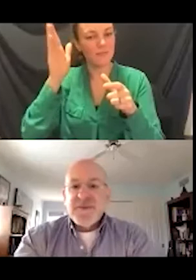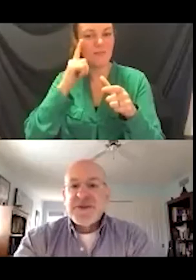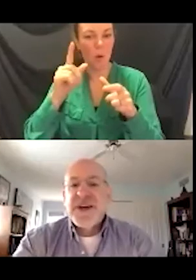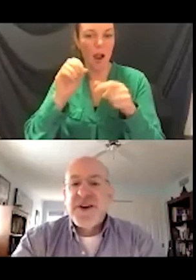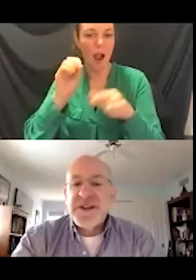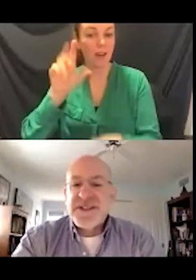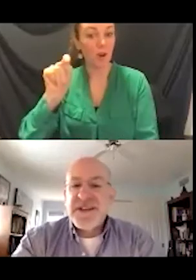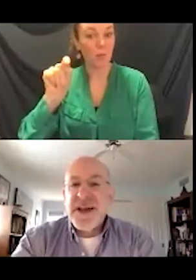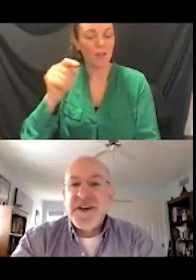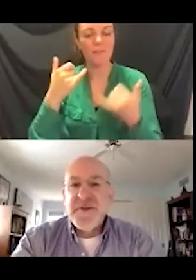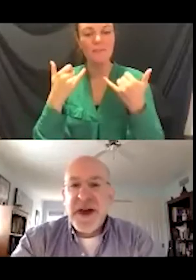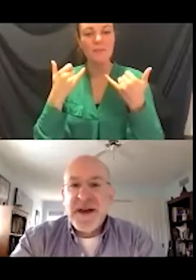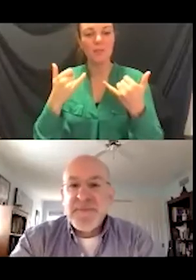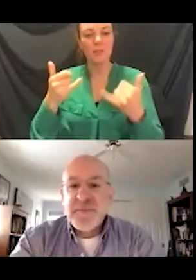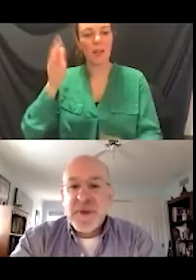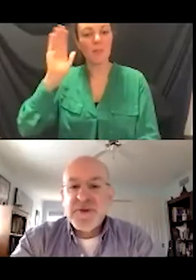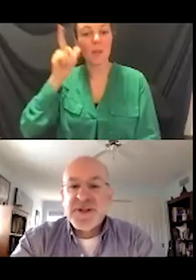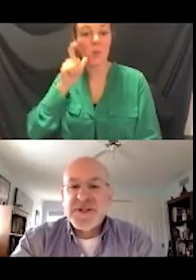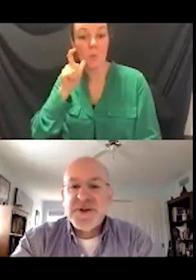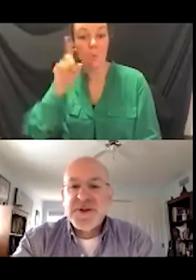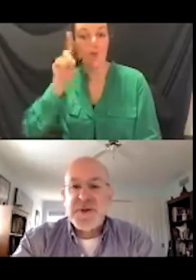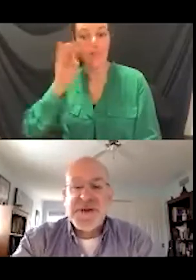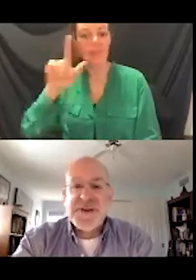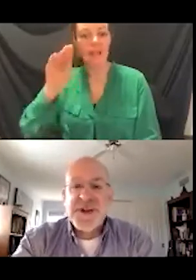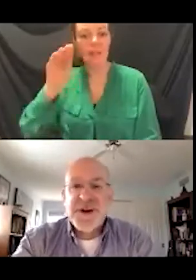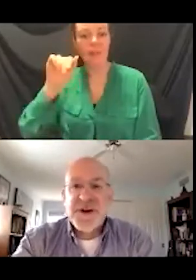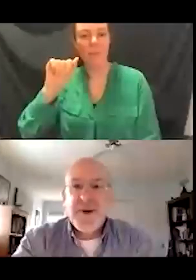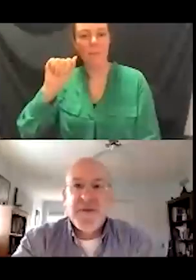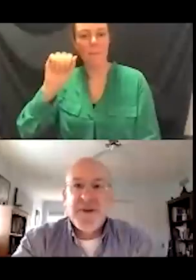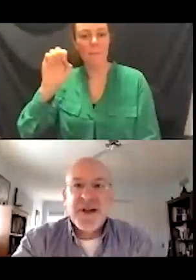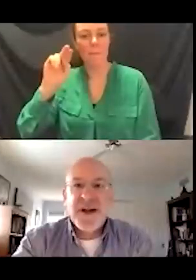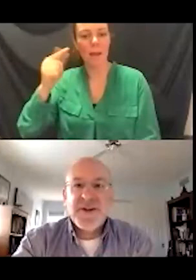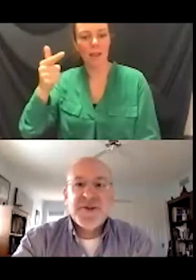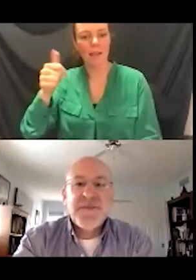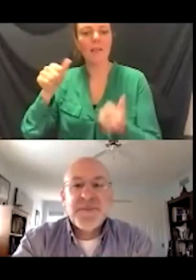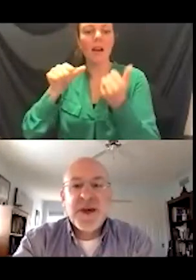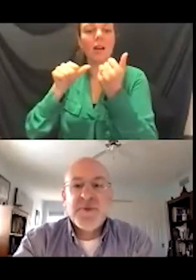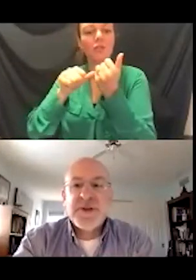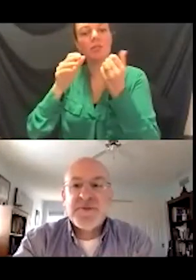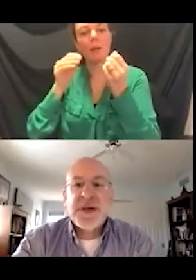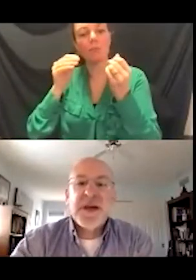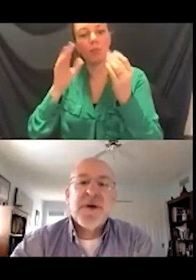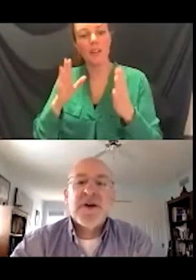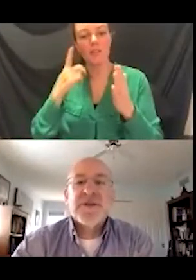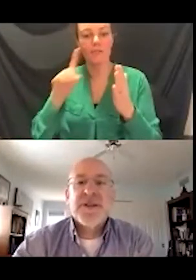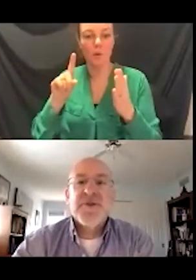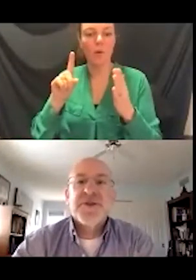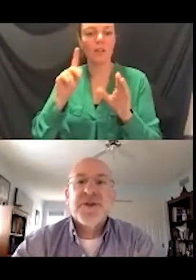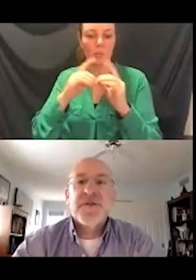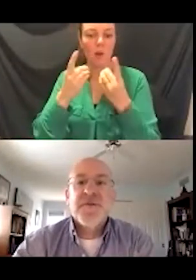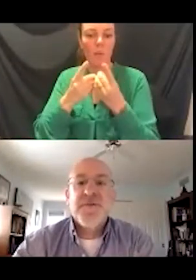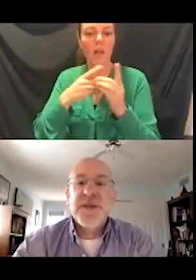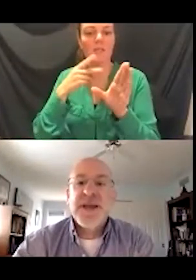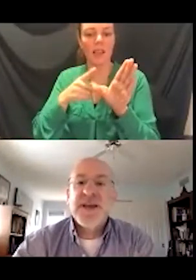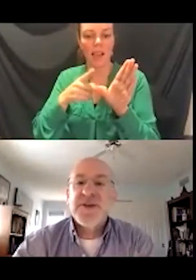Today, the presenter is Daniel Maeng, who's an associate professor in our Department of Psychiatry, and he'll be speaking about the use